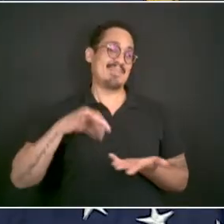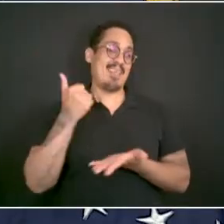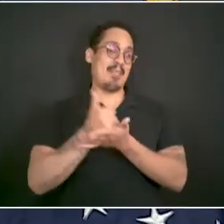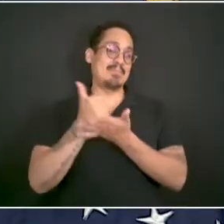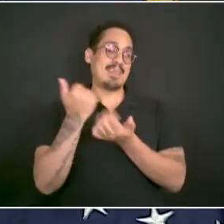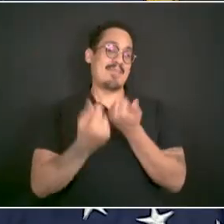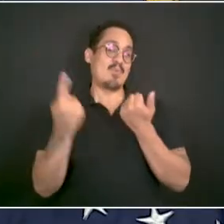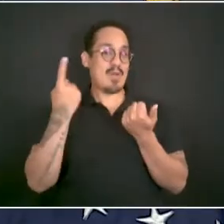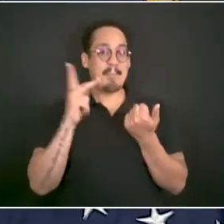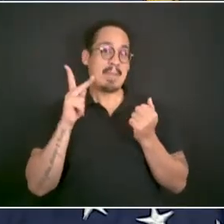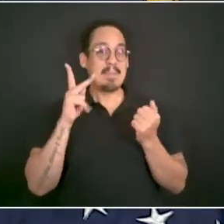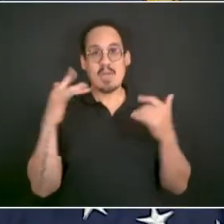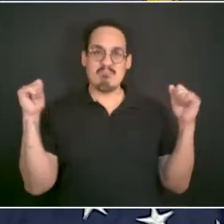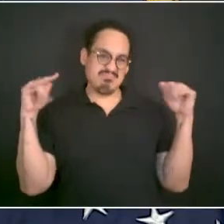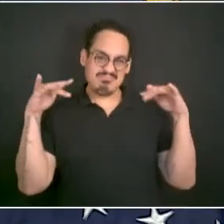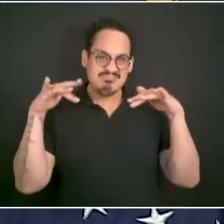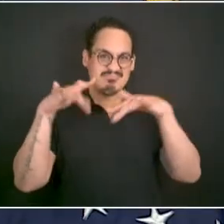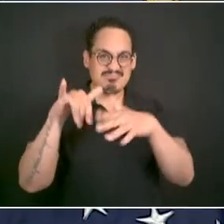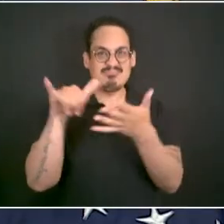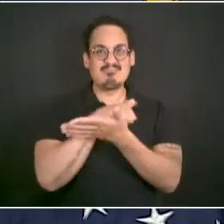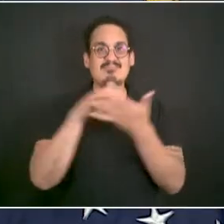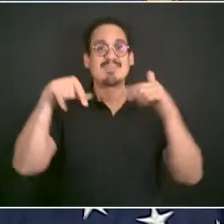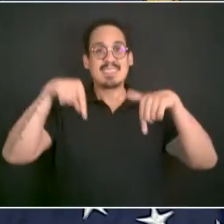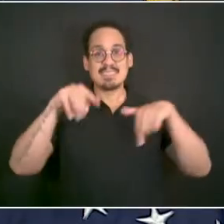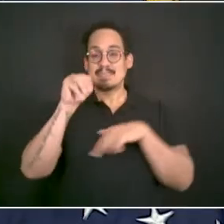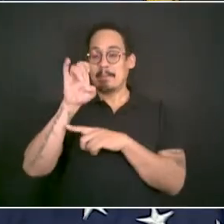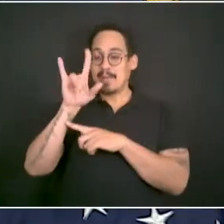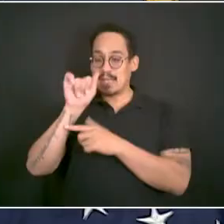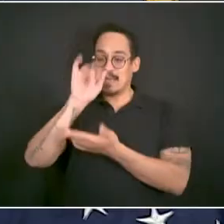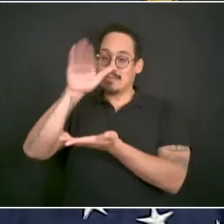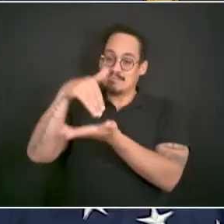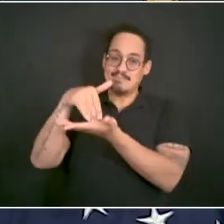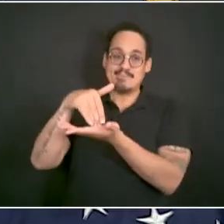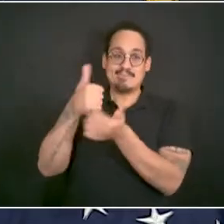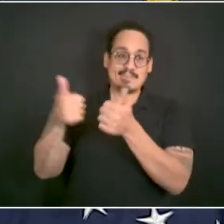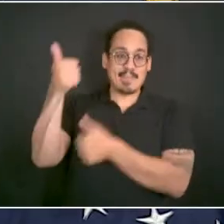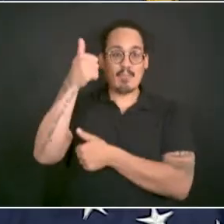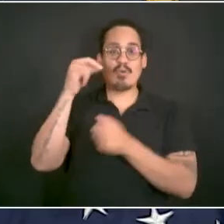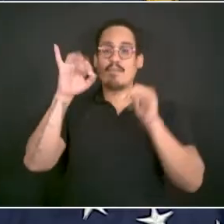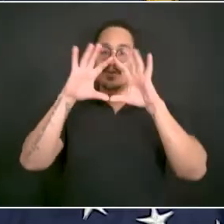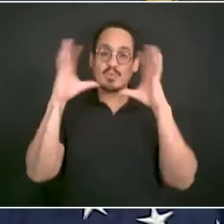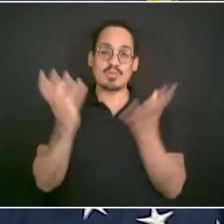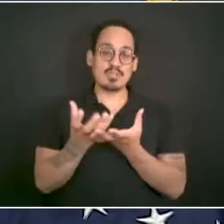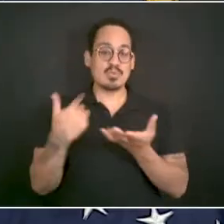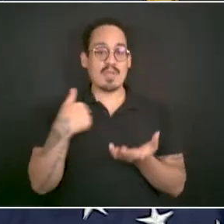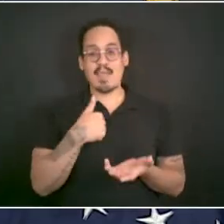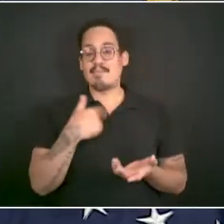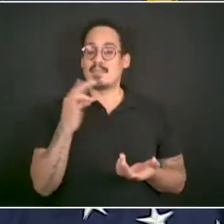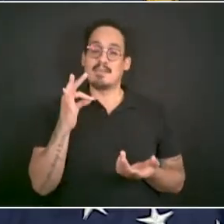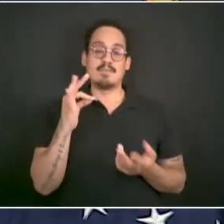media capital of the world. We have some of the finest